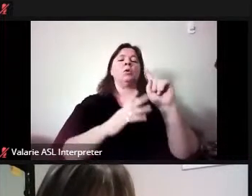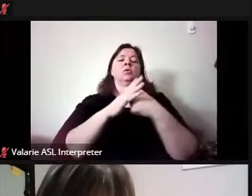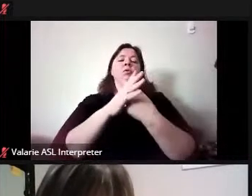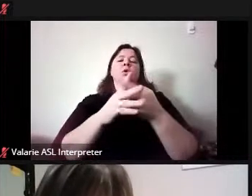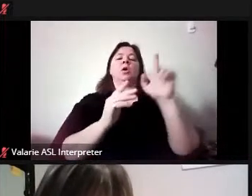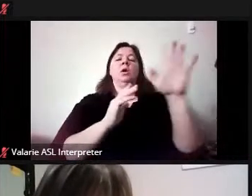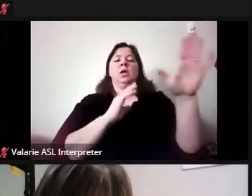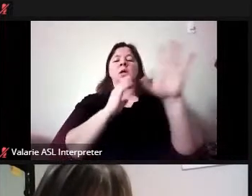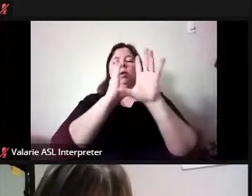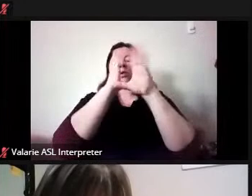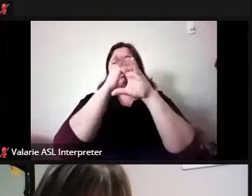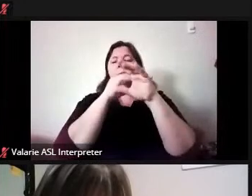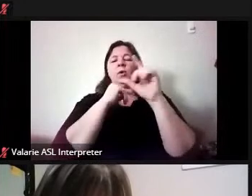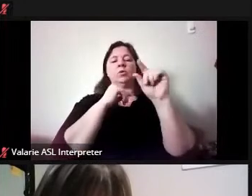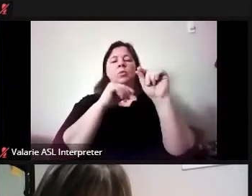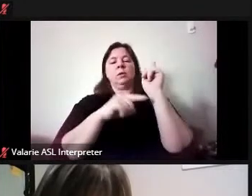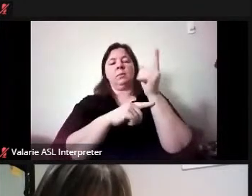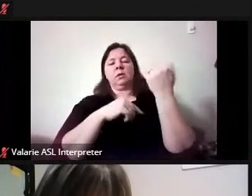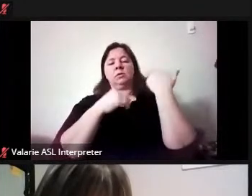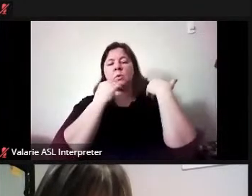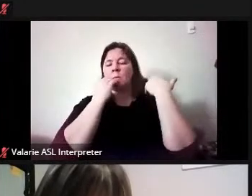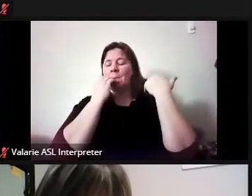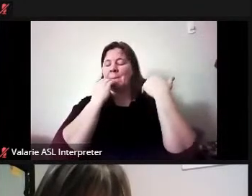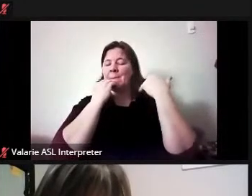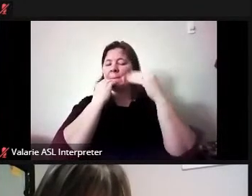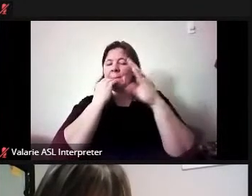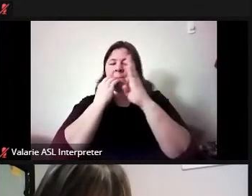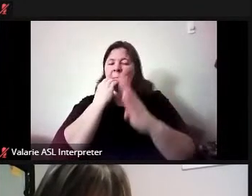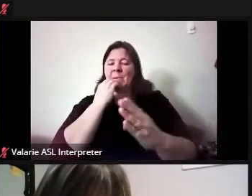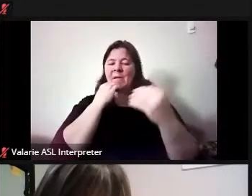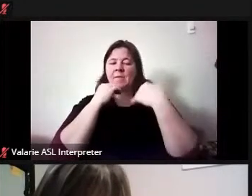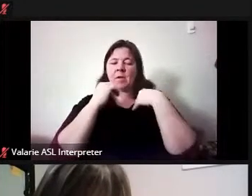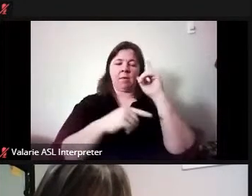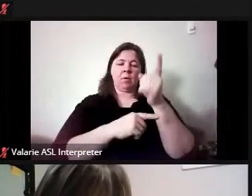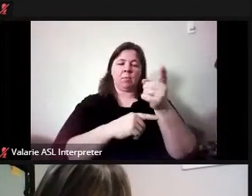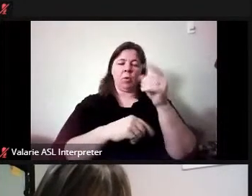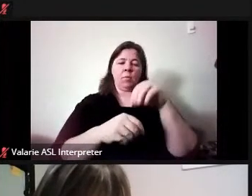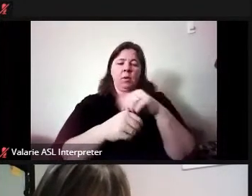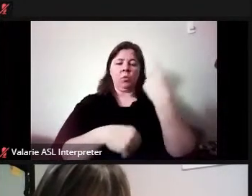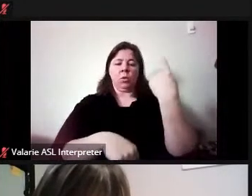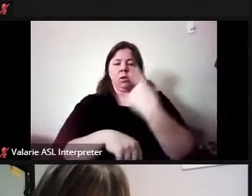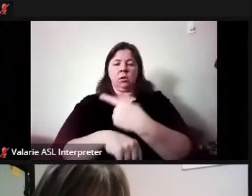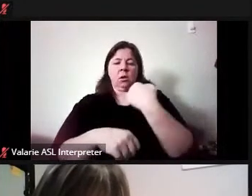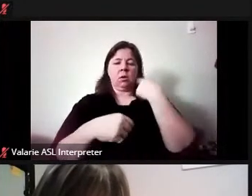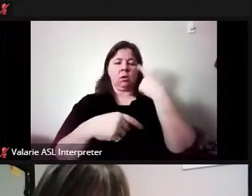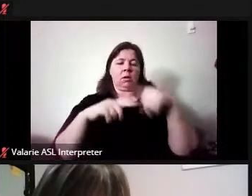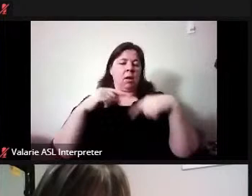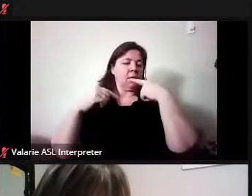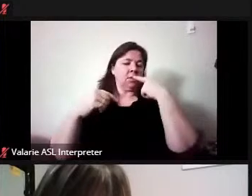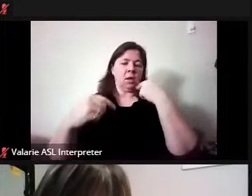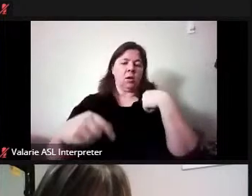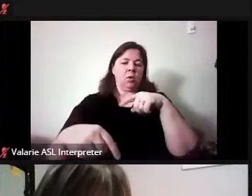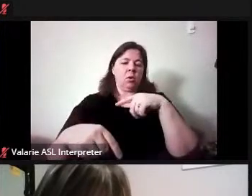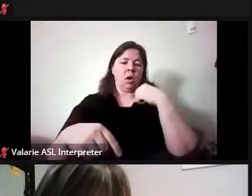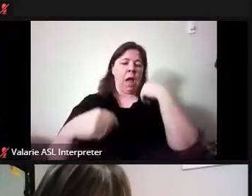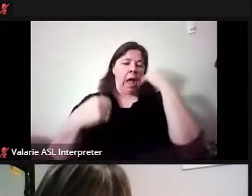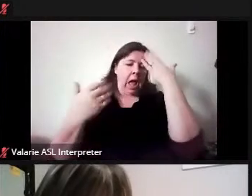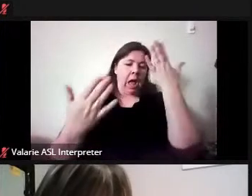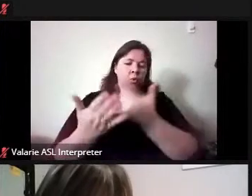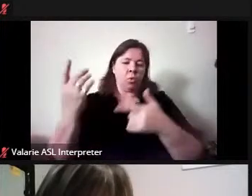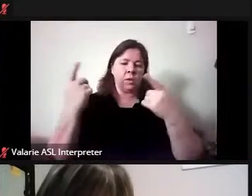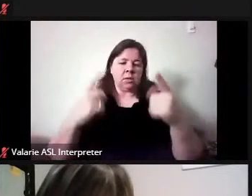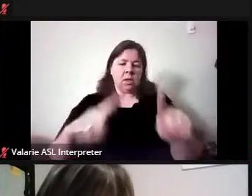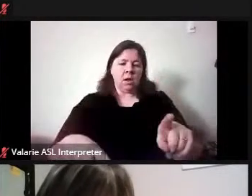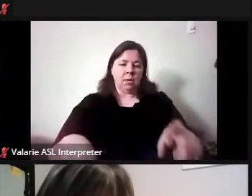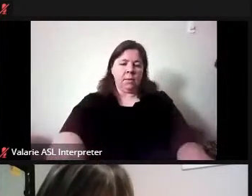There's something, there's never a moment in the day where you can say, I don't know what's going on with Onpassive, because there aren't